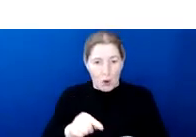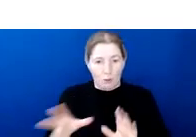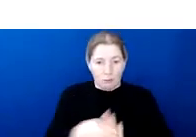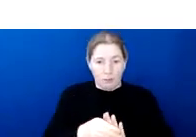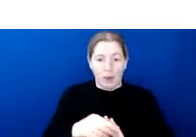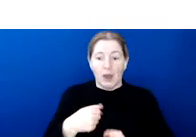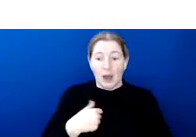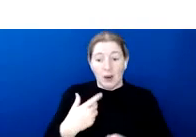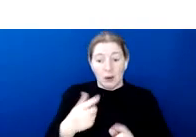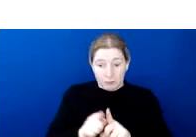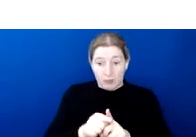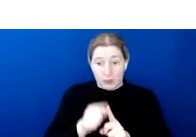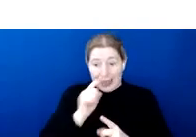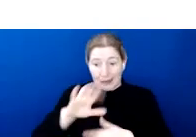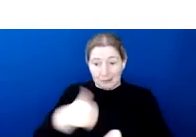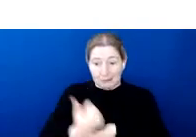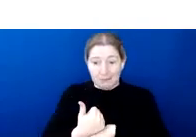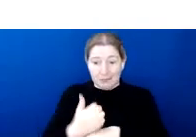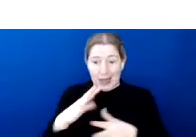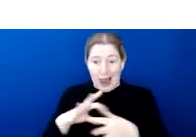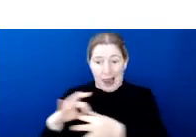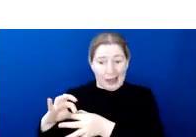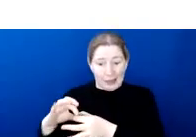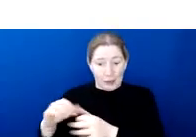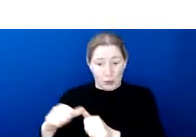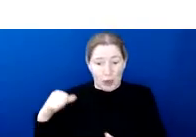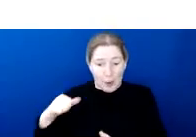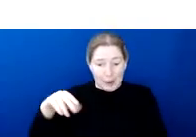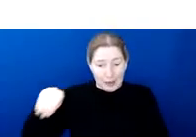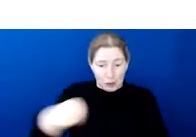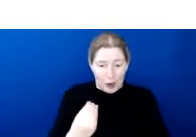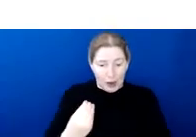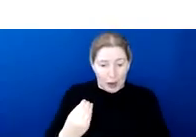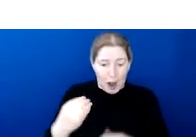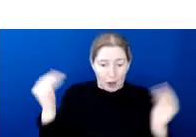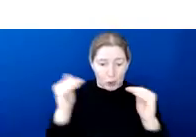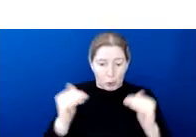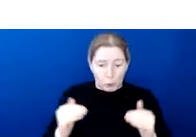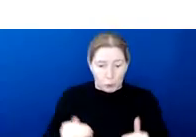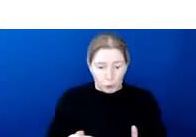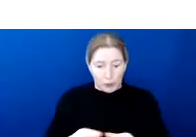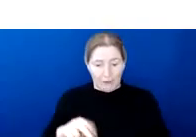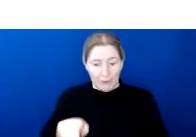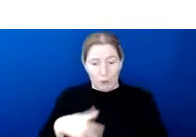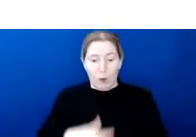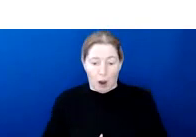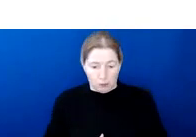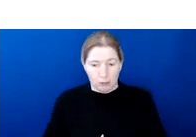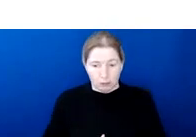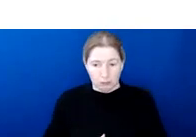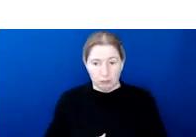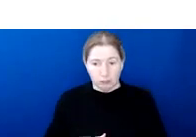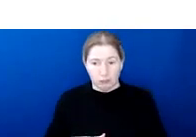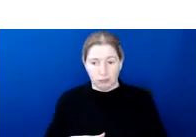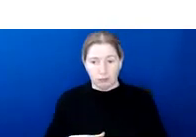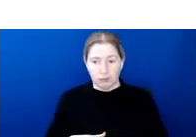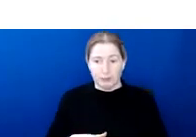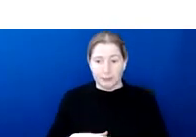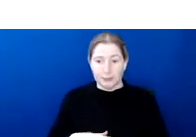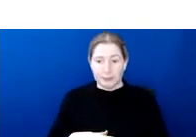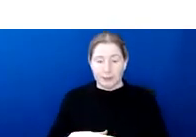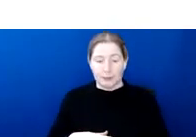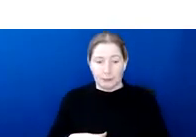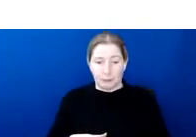company credit card integrated, and you can do the reconciliation of all the credit cards with the